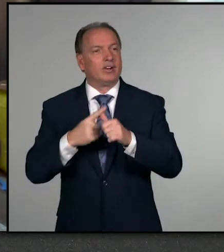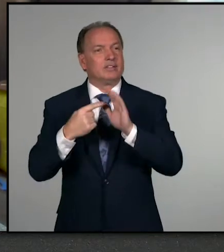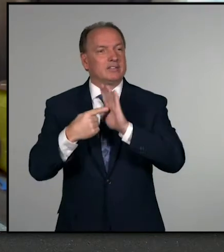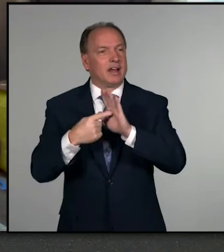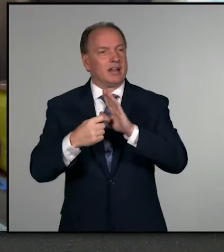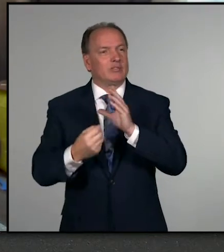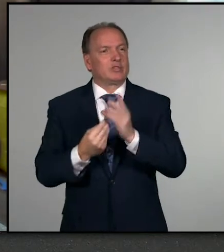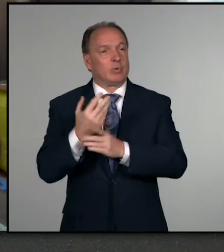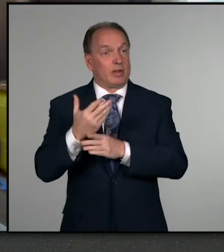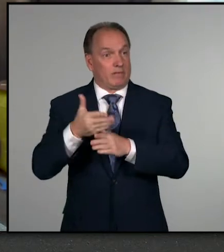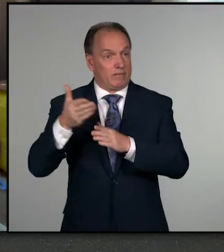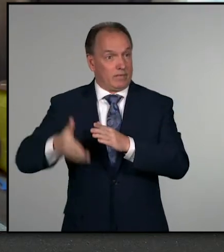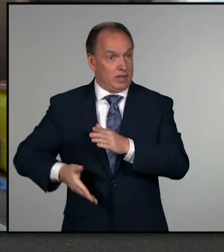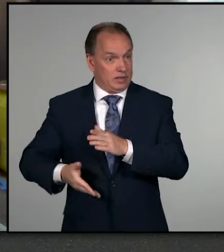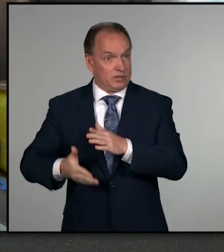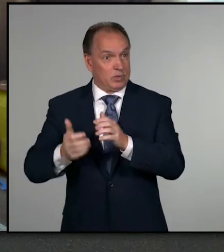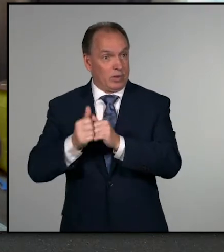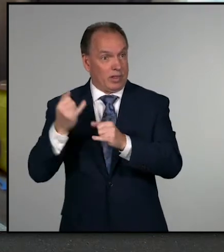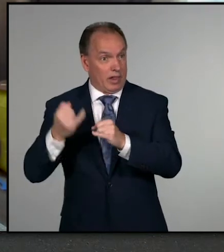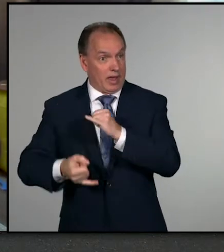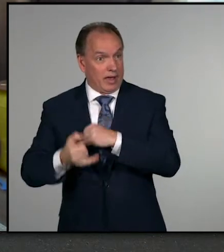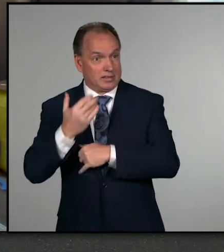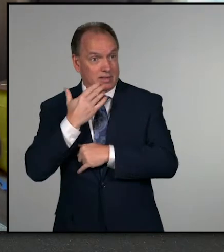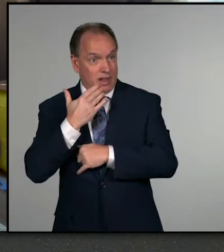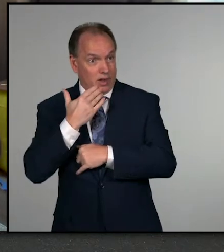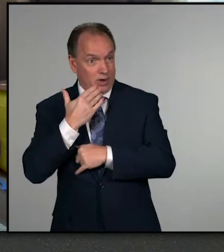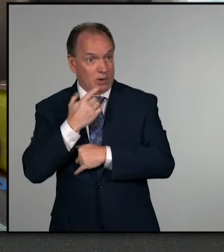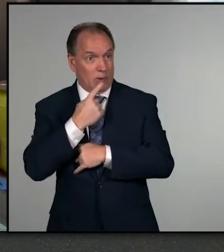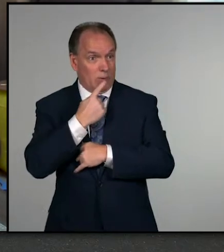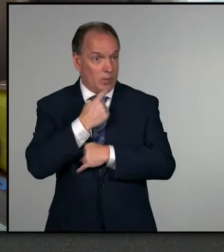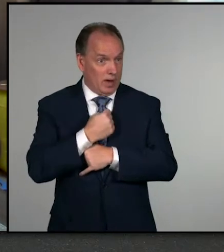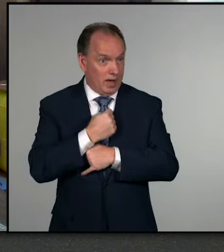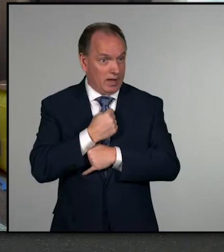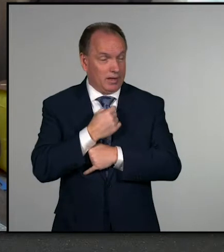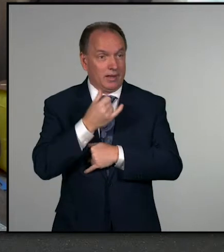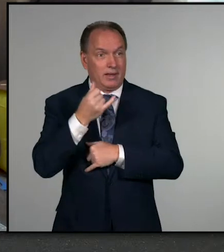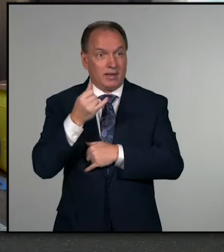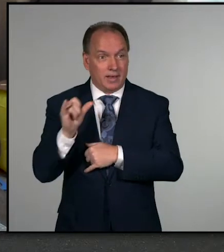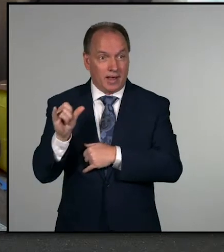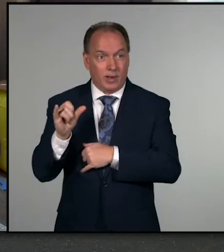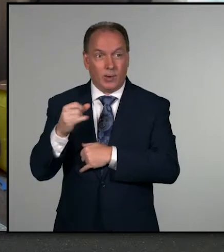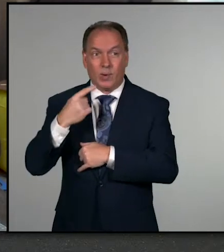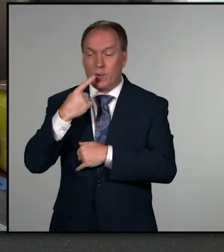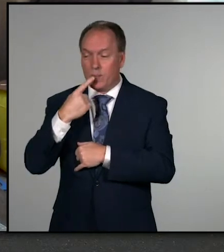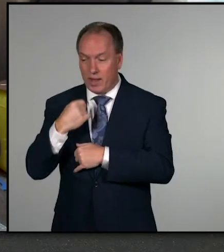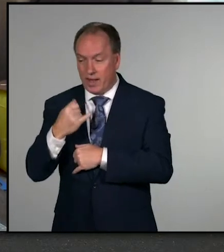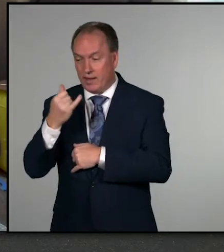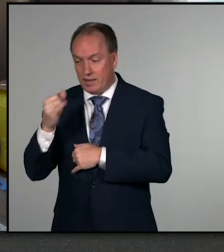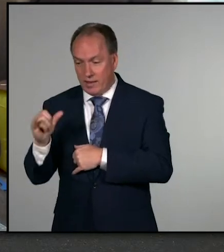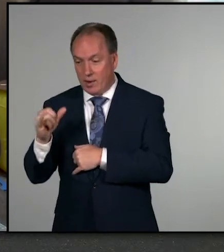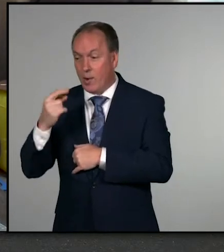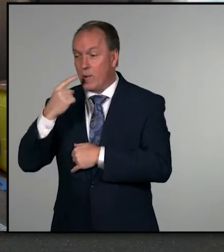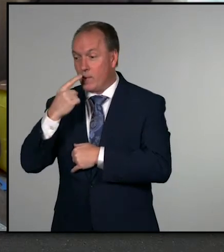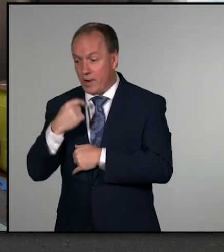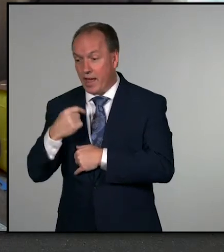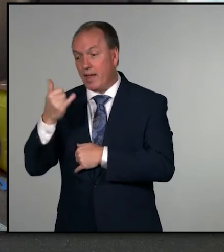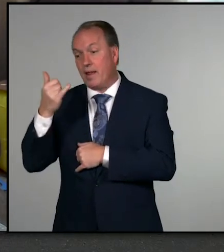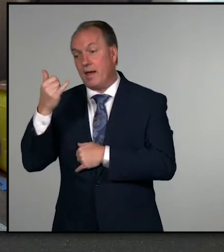And I want to finish my pattern red, yellow, red,